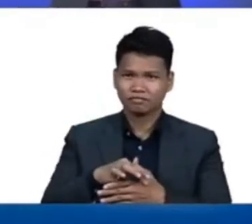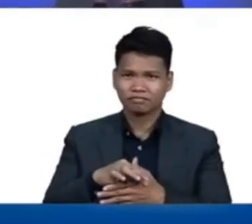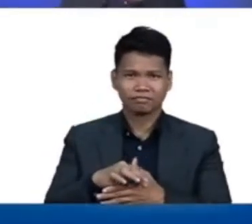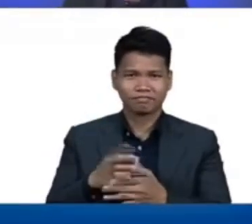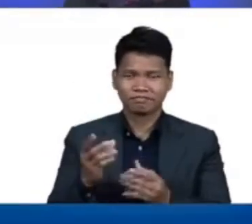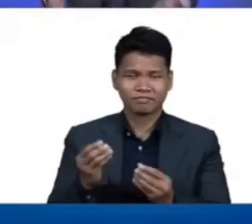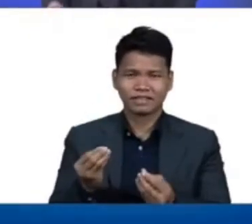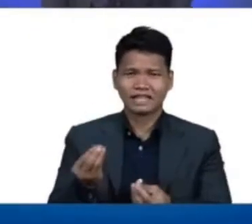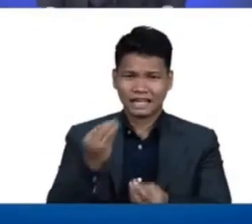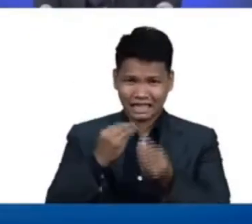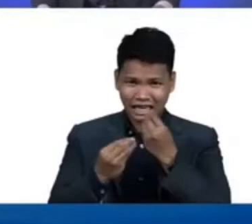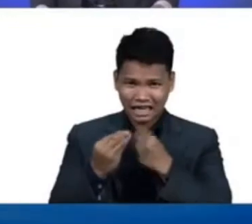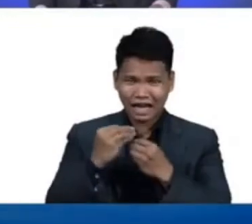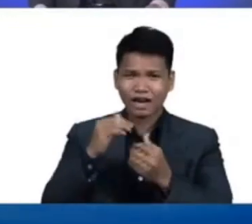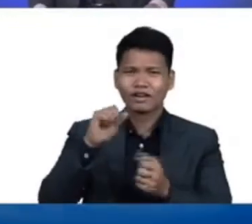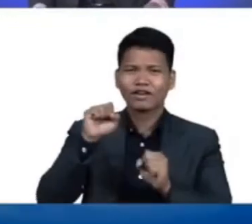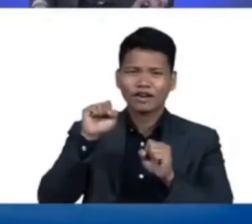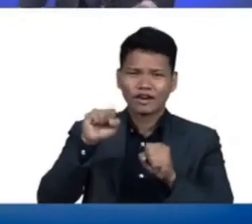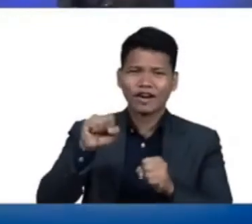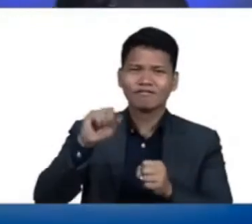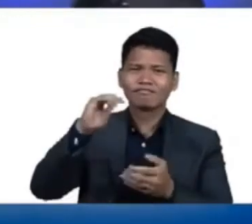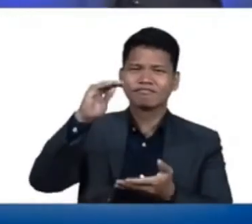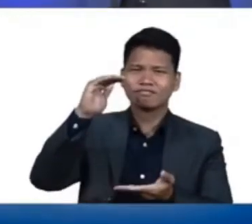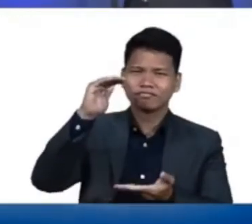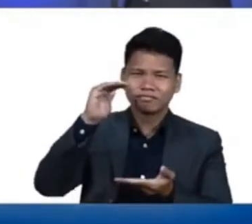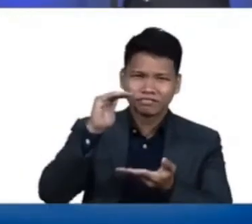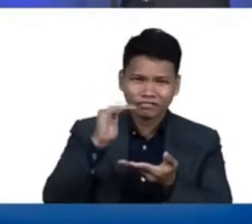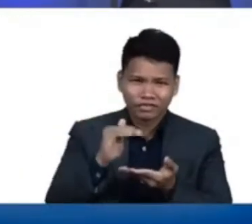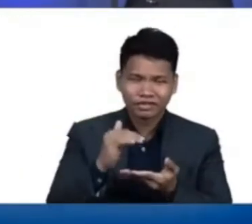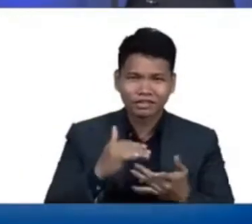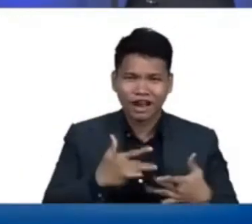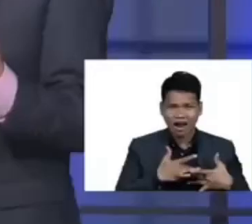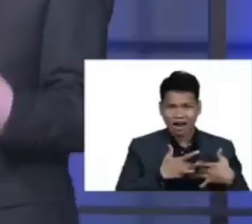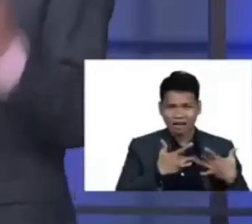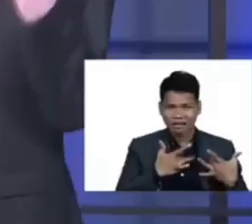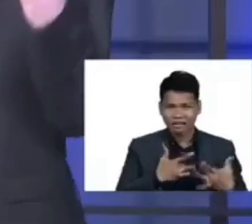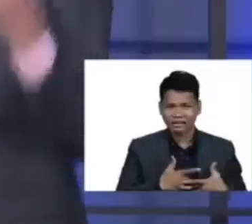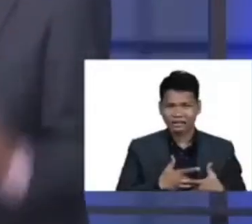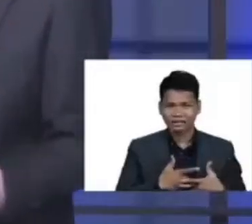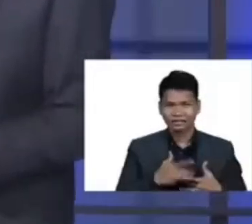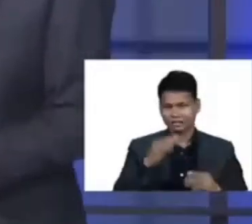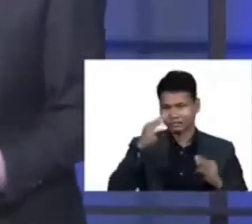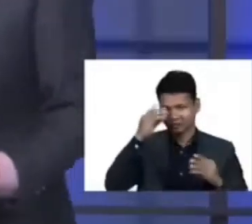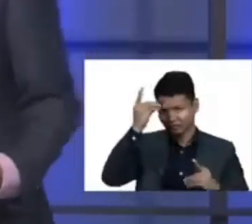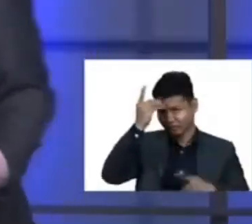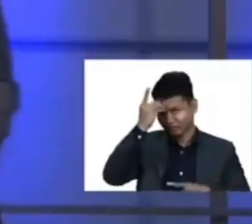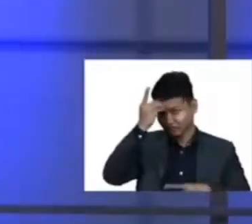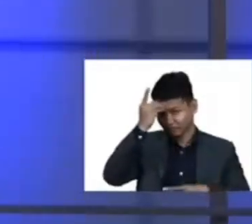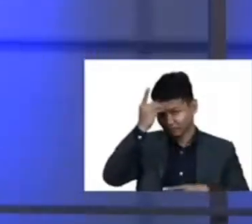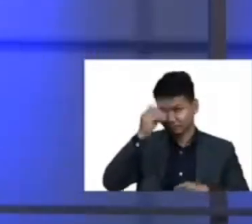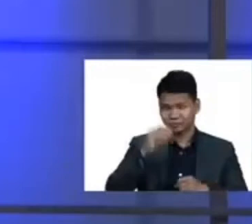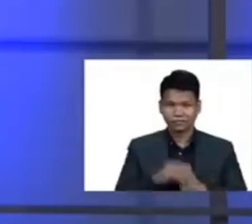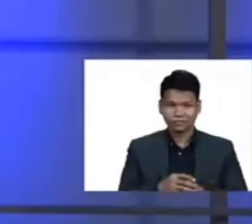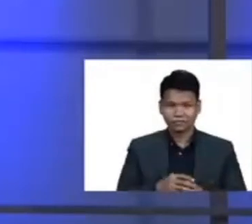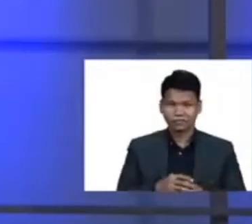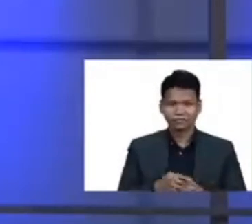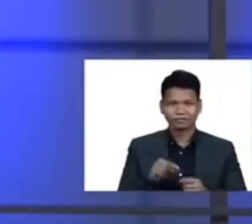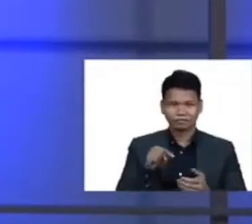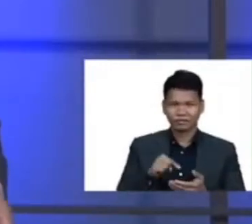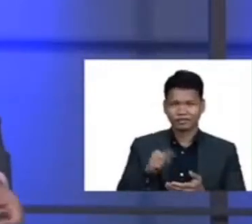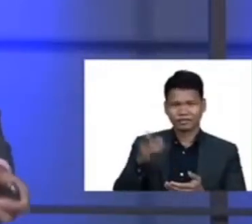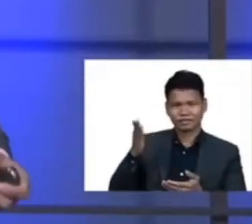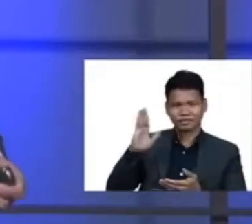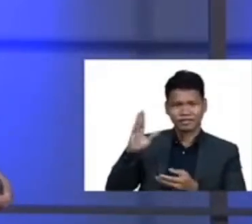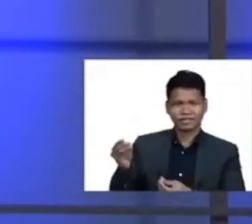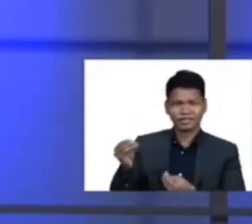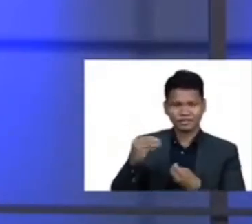binigay ng Diyos sa bawat isa sa atin upang tayo magkaroon ng malusog na pangangatawan mga minamahal